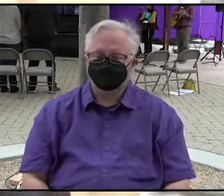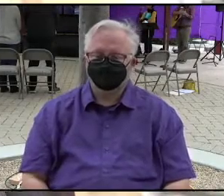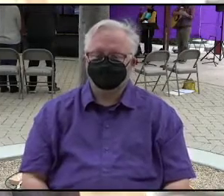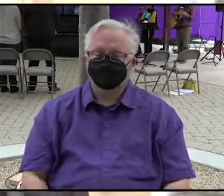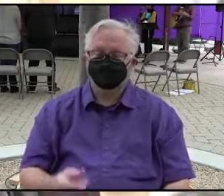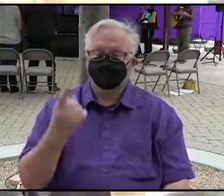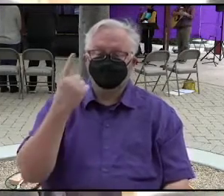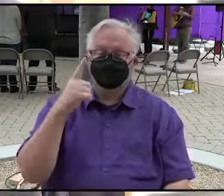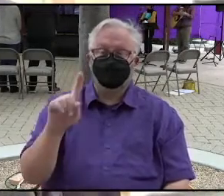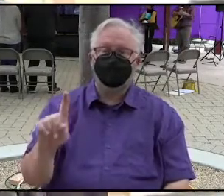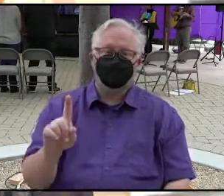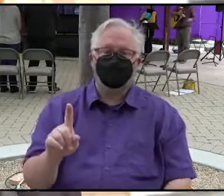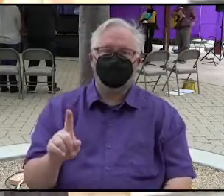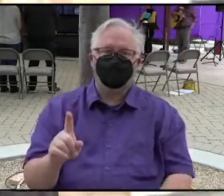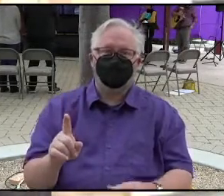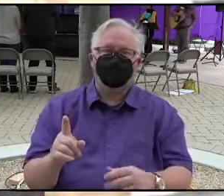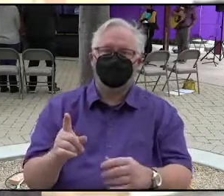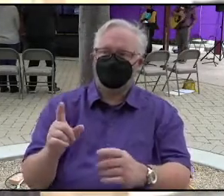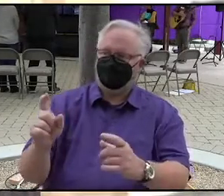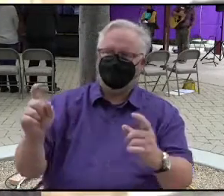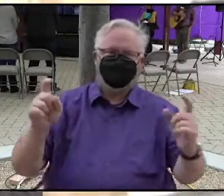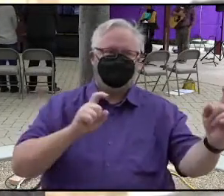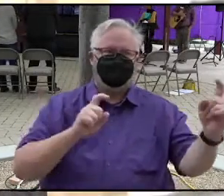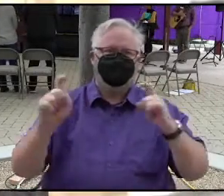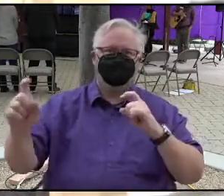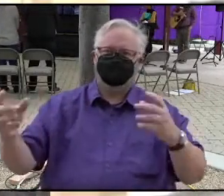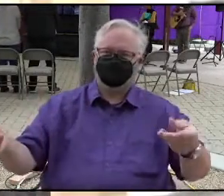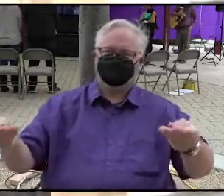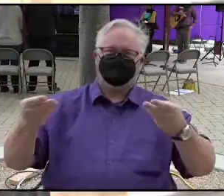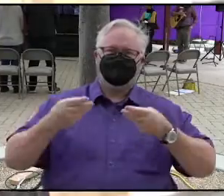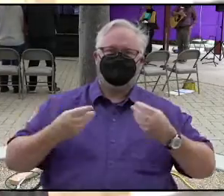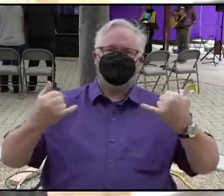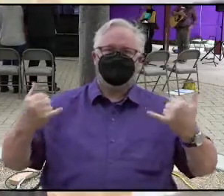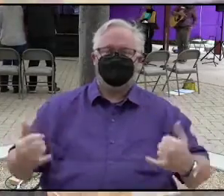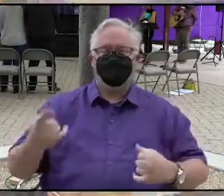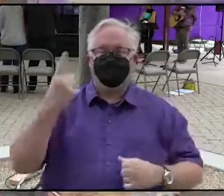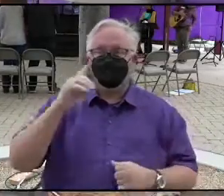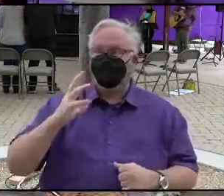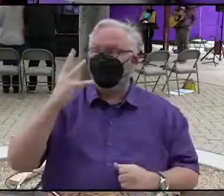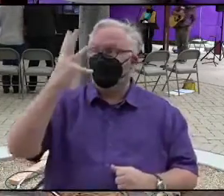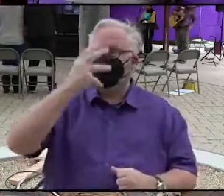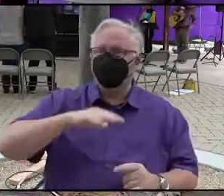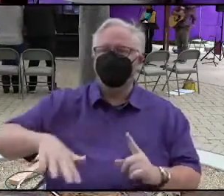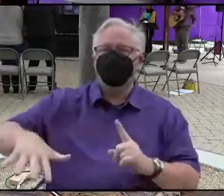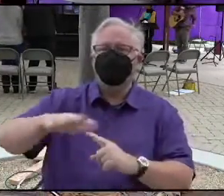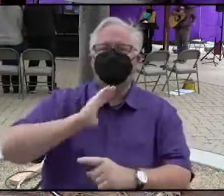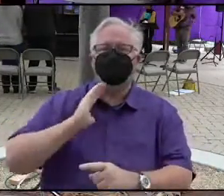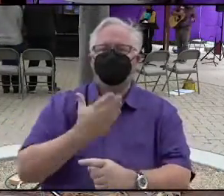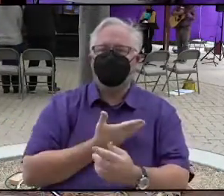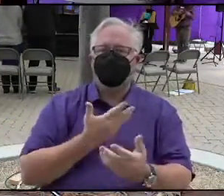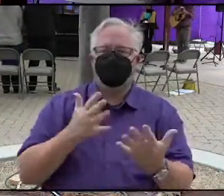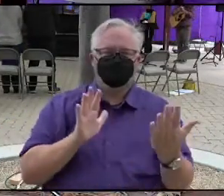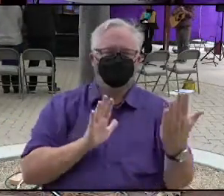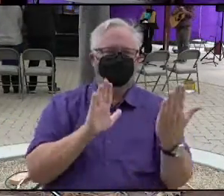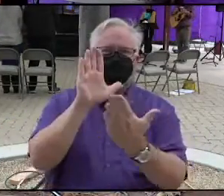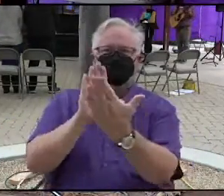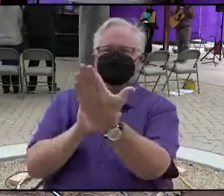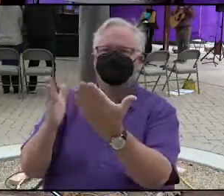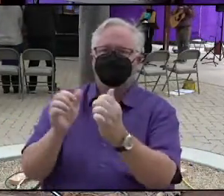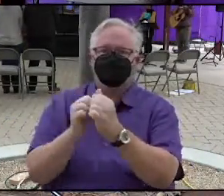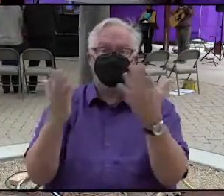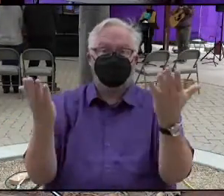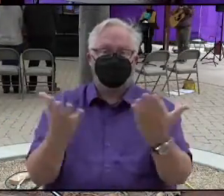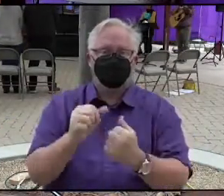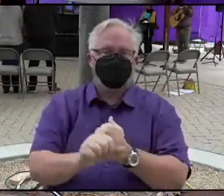For the gifts we are given this day, for the beauty of our presence together here